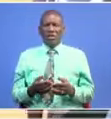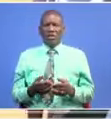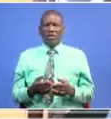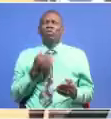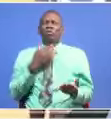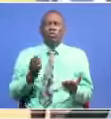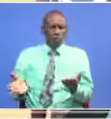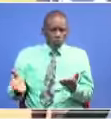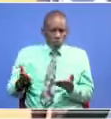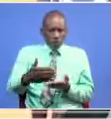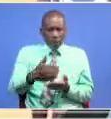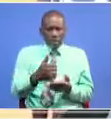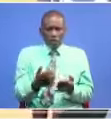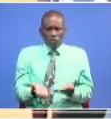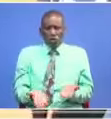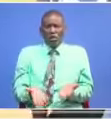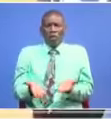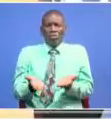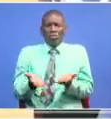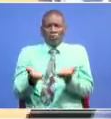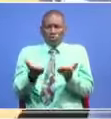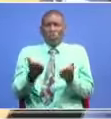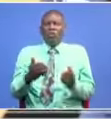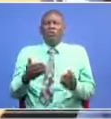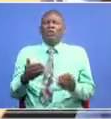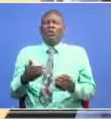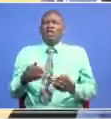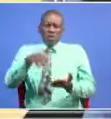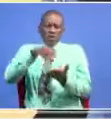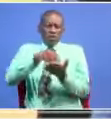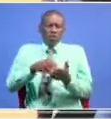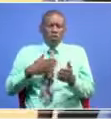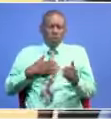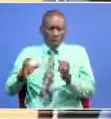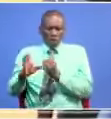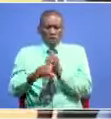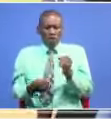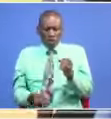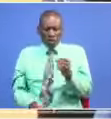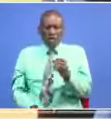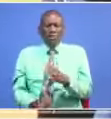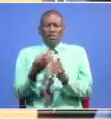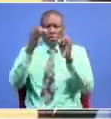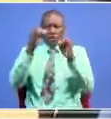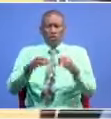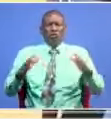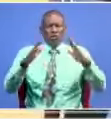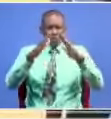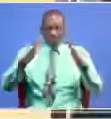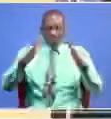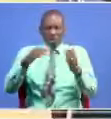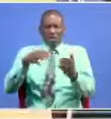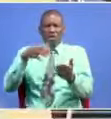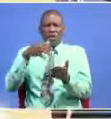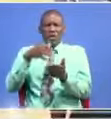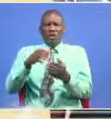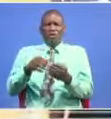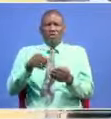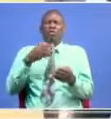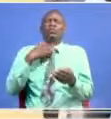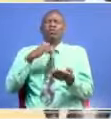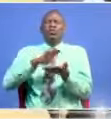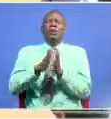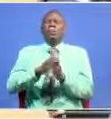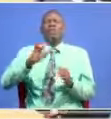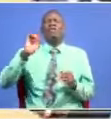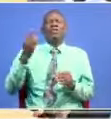raise the pride of my country in building new buildings among to be the first in